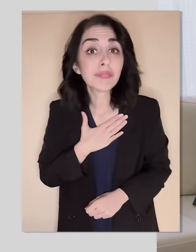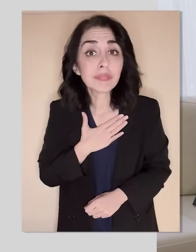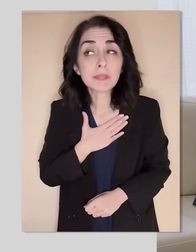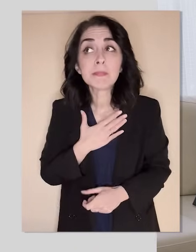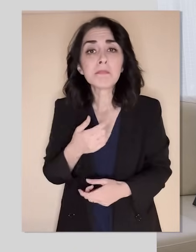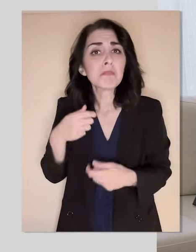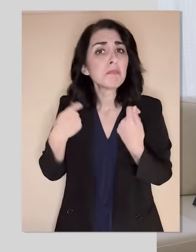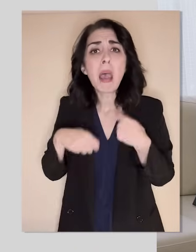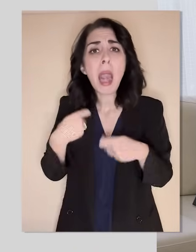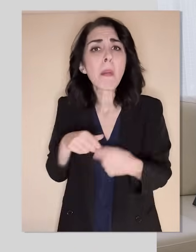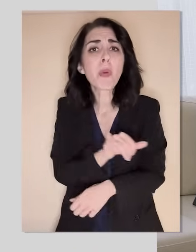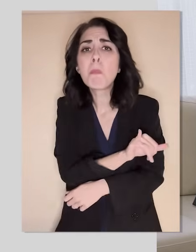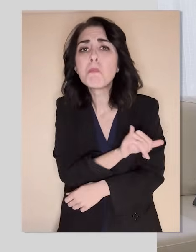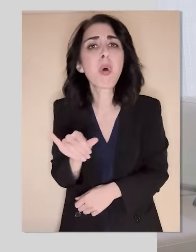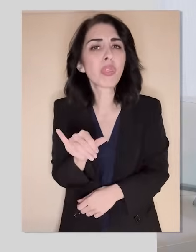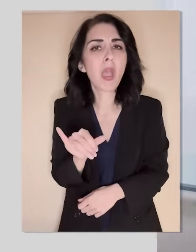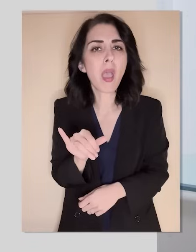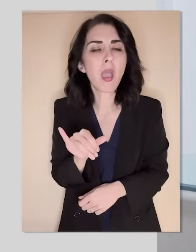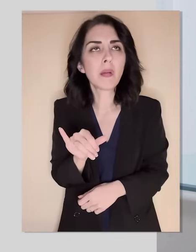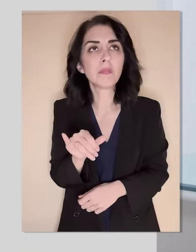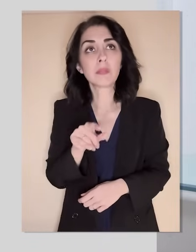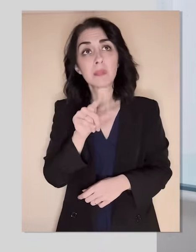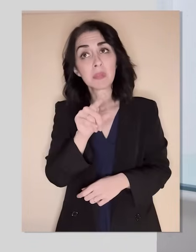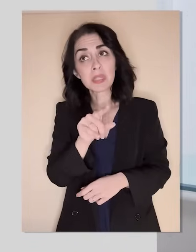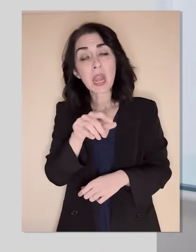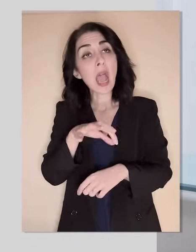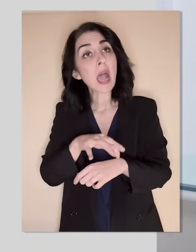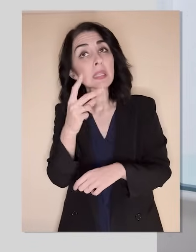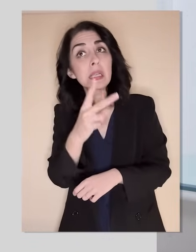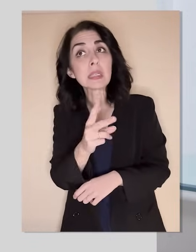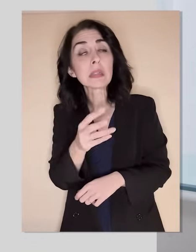side effects. Very few. Some cases of constipation.